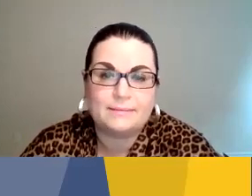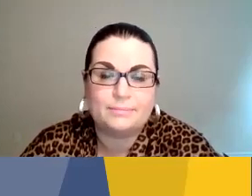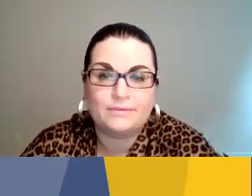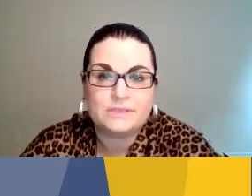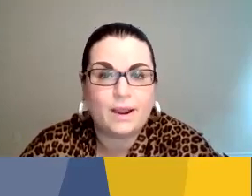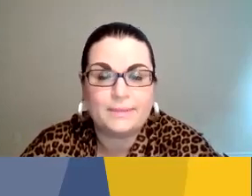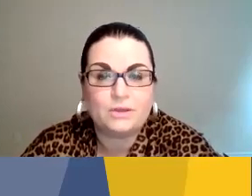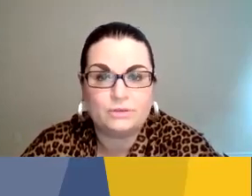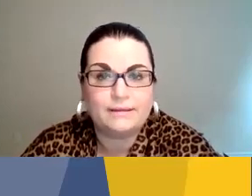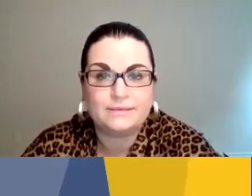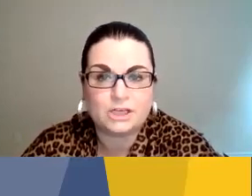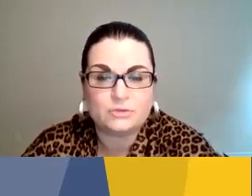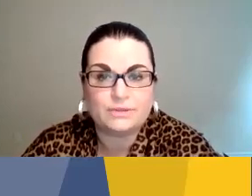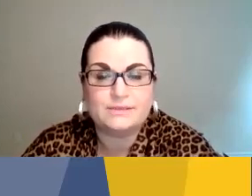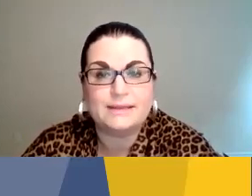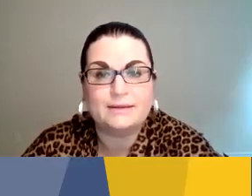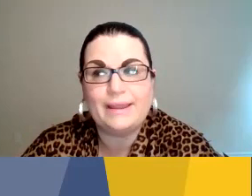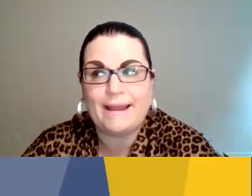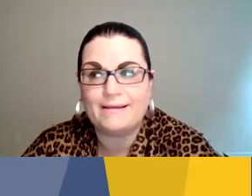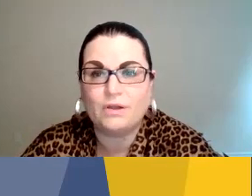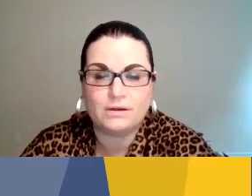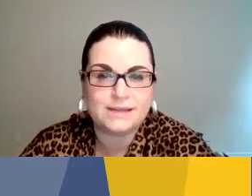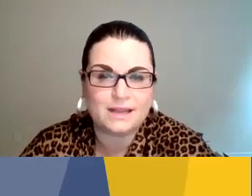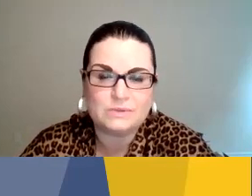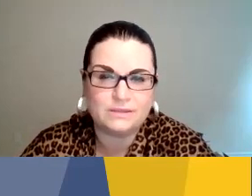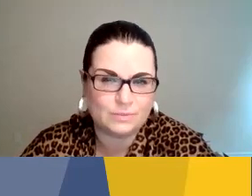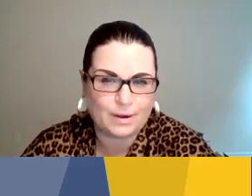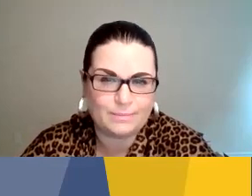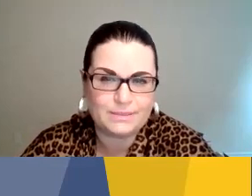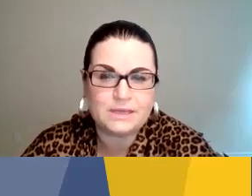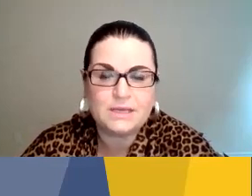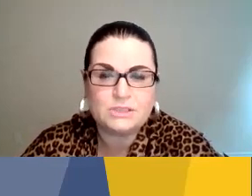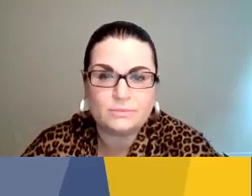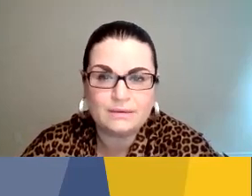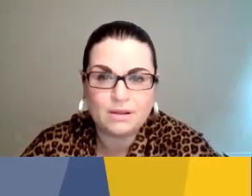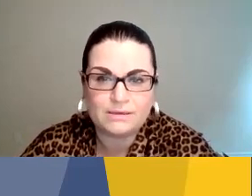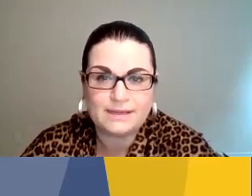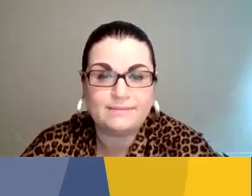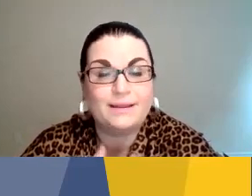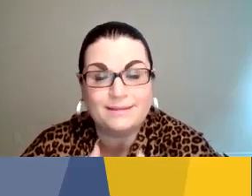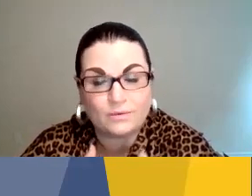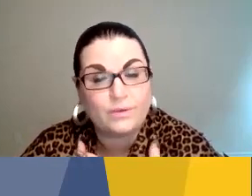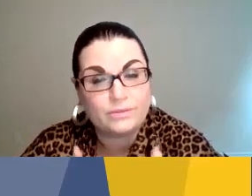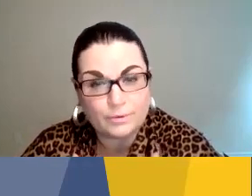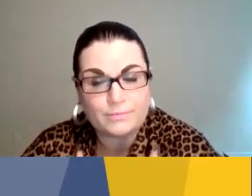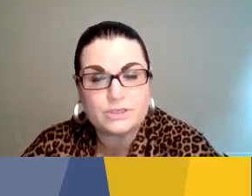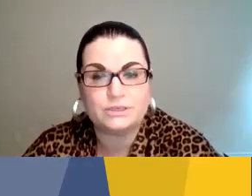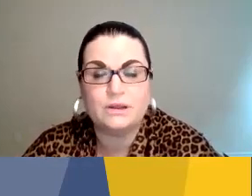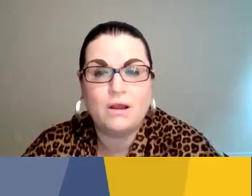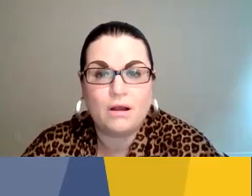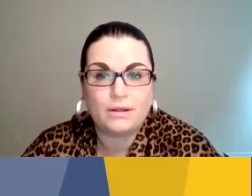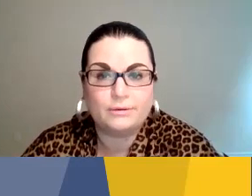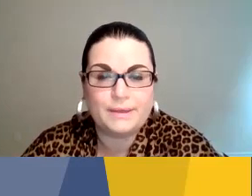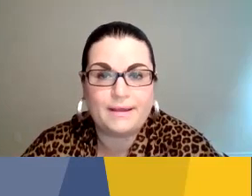an example of a time that you could get in touch with us. And we have contacts within the departments, so we can contact them again with your